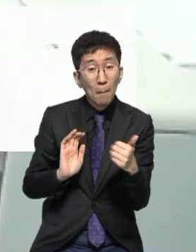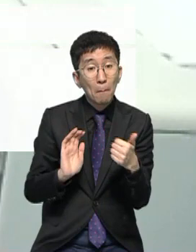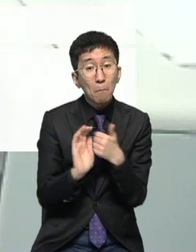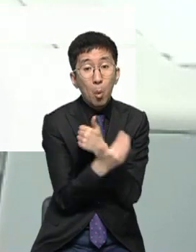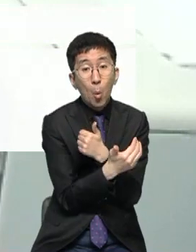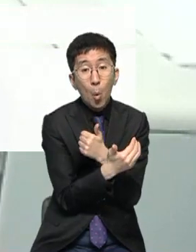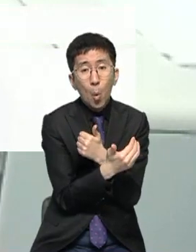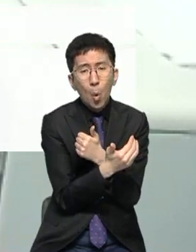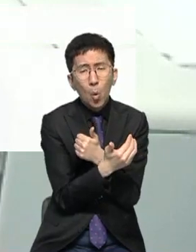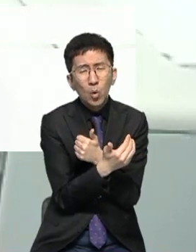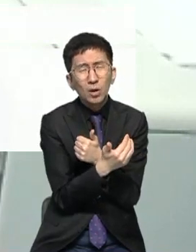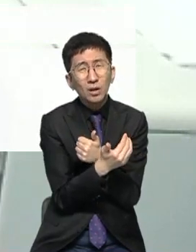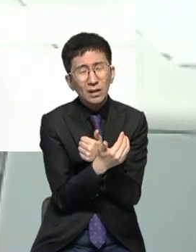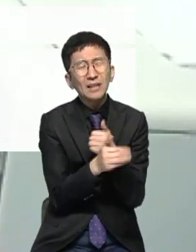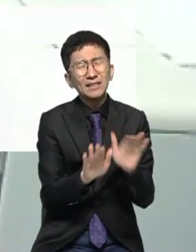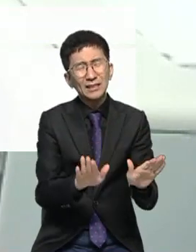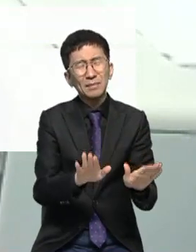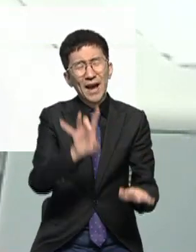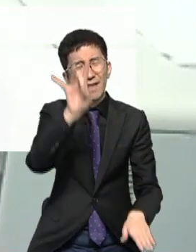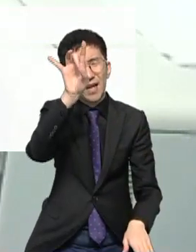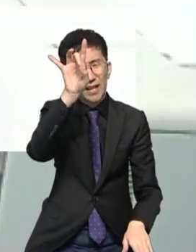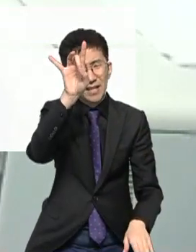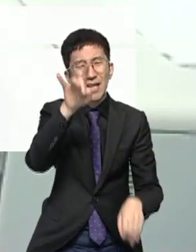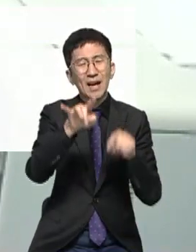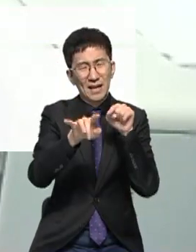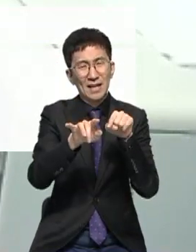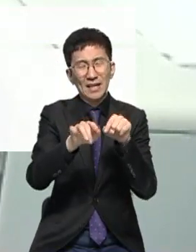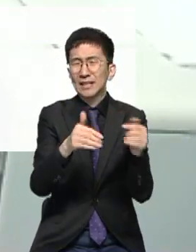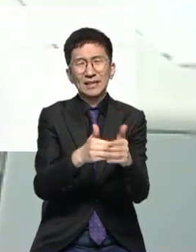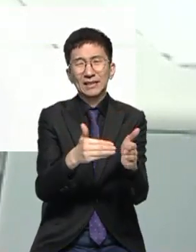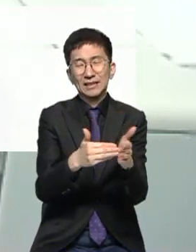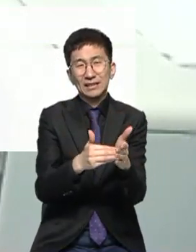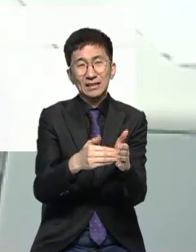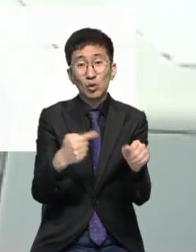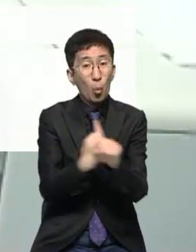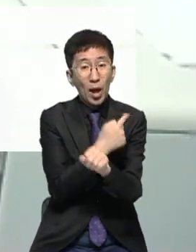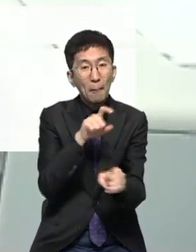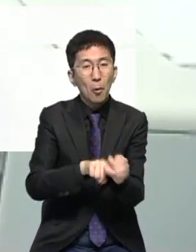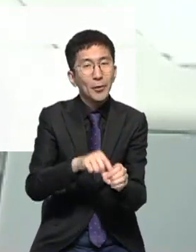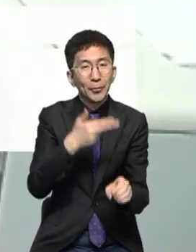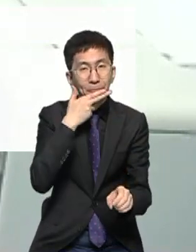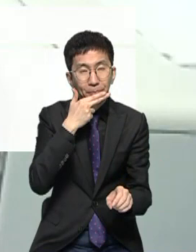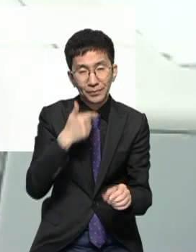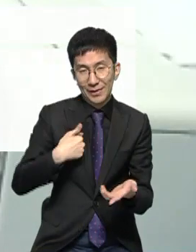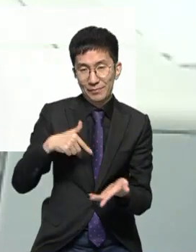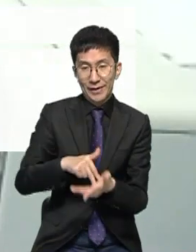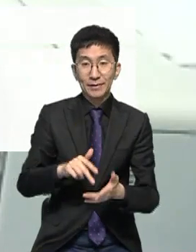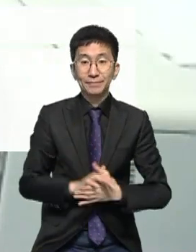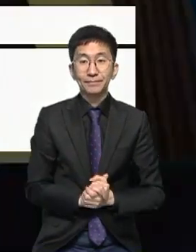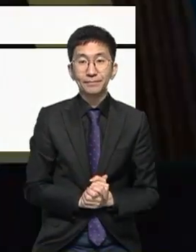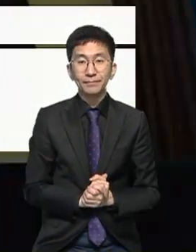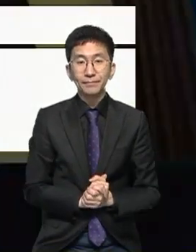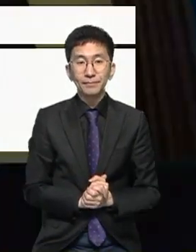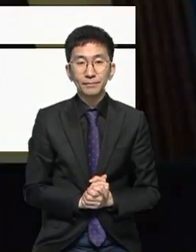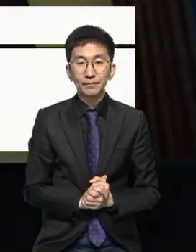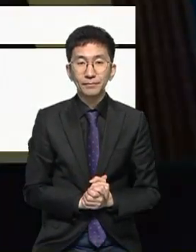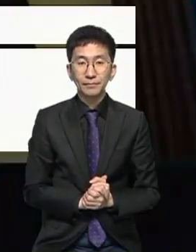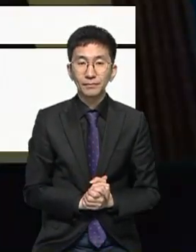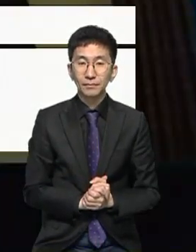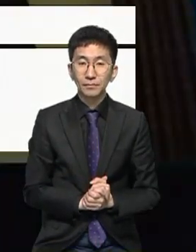consequences of COVID to protect people is sort of what the goal is right now. I